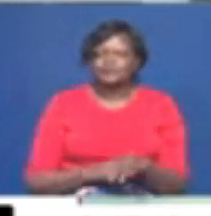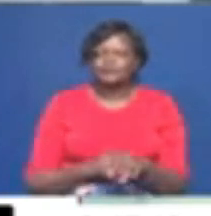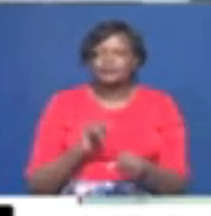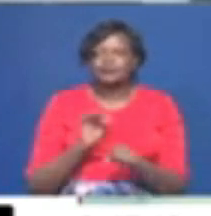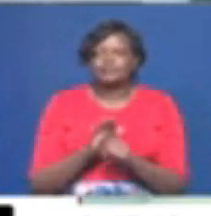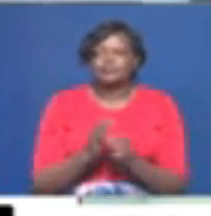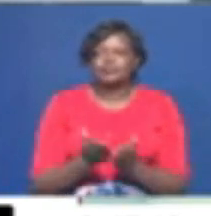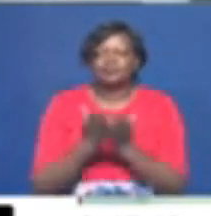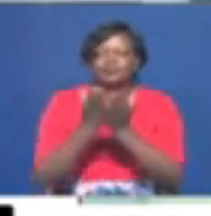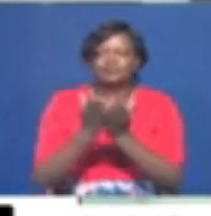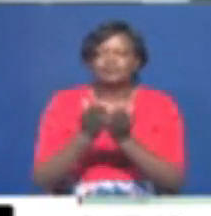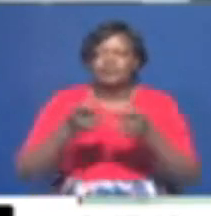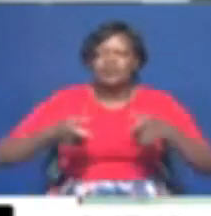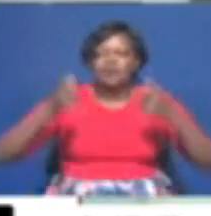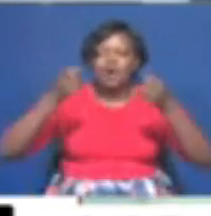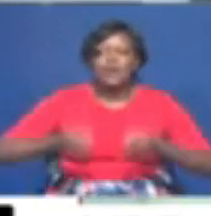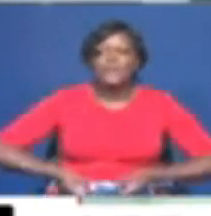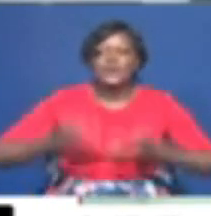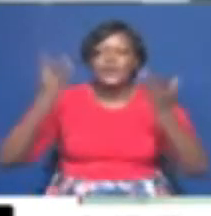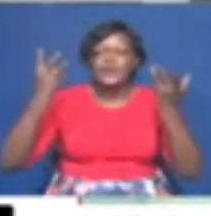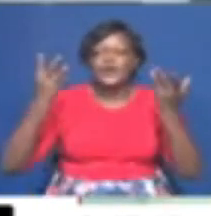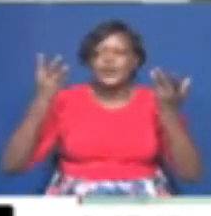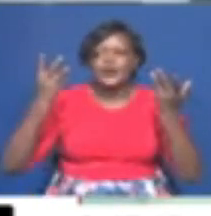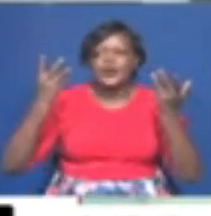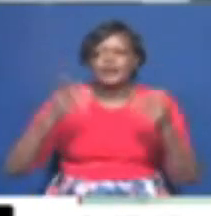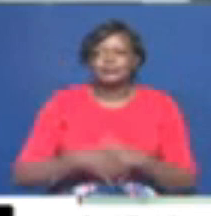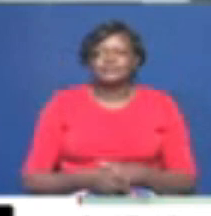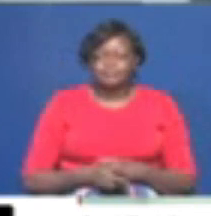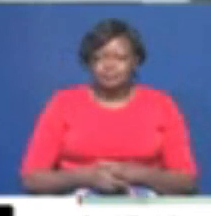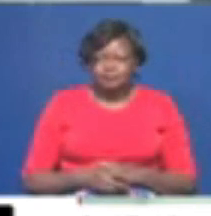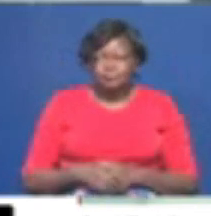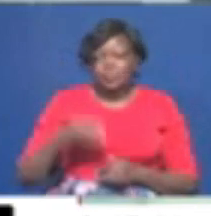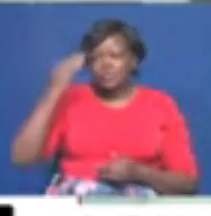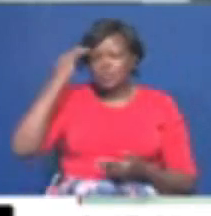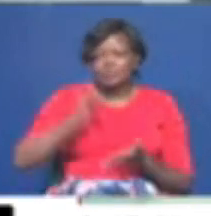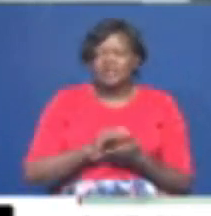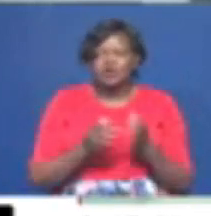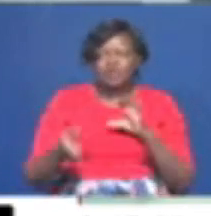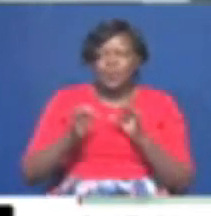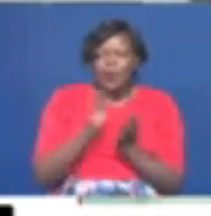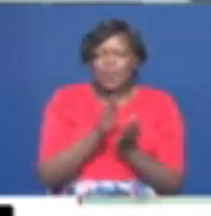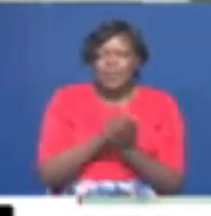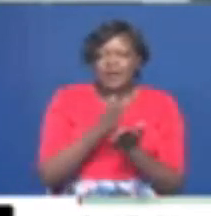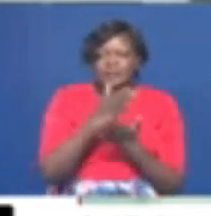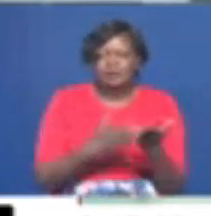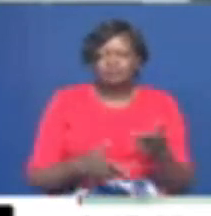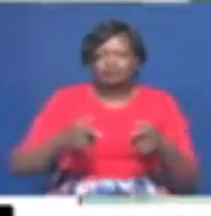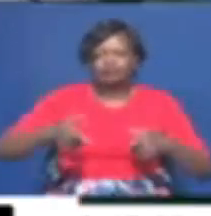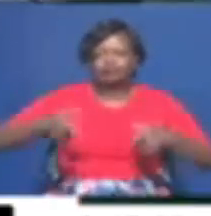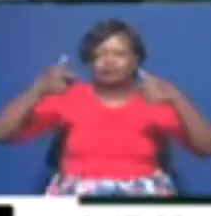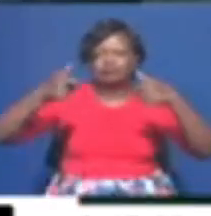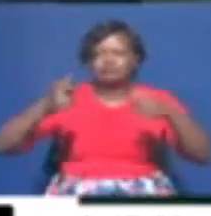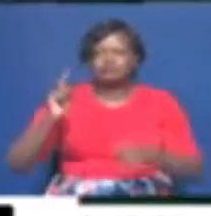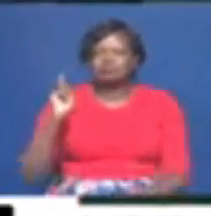containers exploded at the site in Sitakunda. It is thought that chemicals were stored in some of the containers.